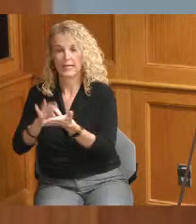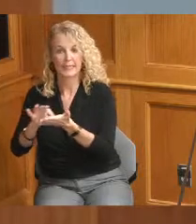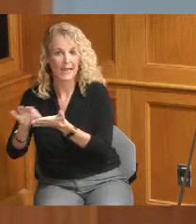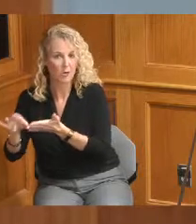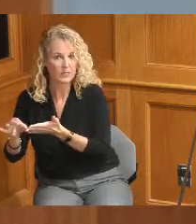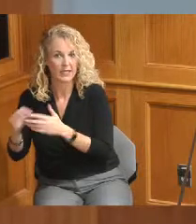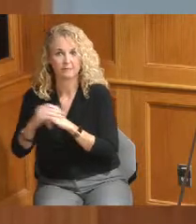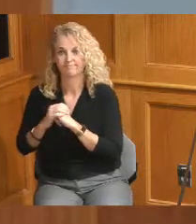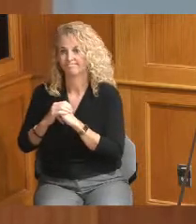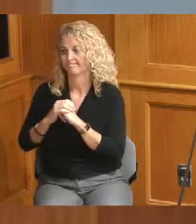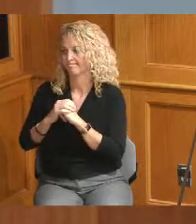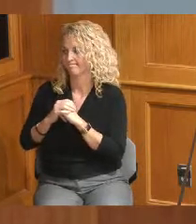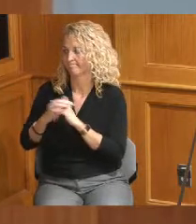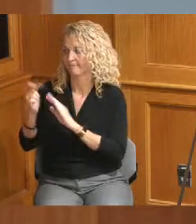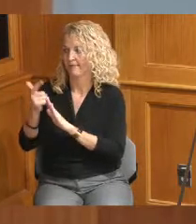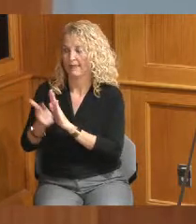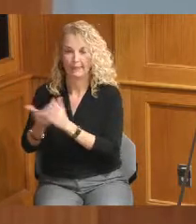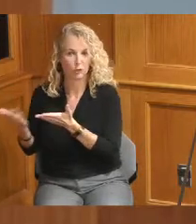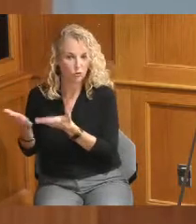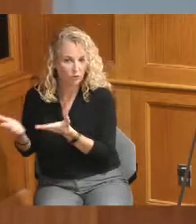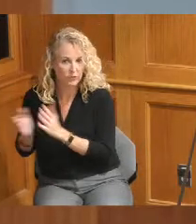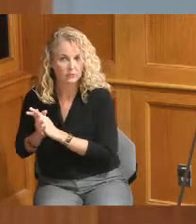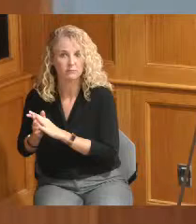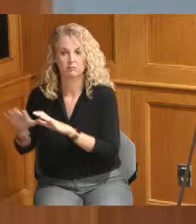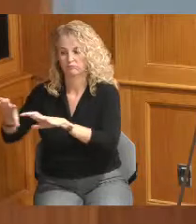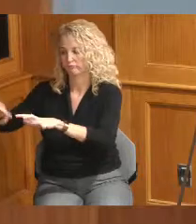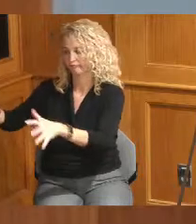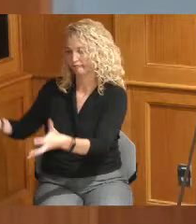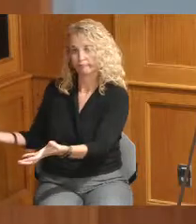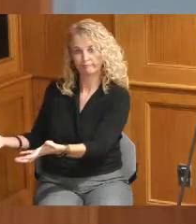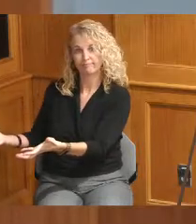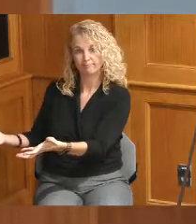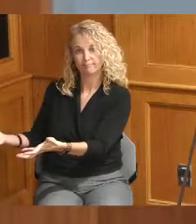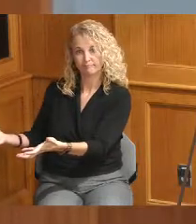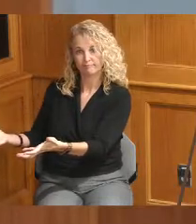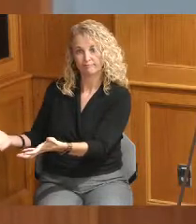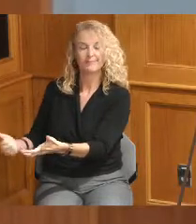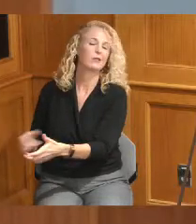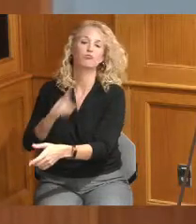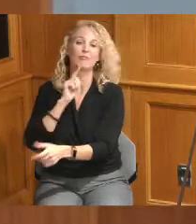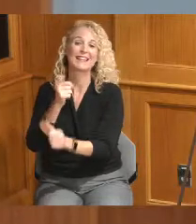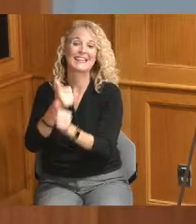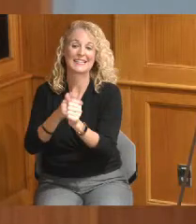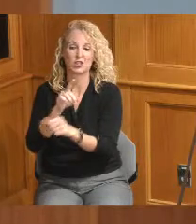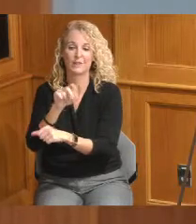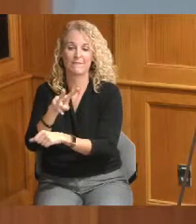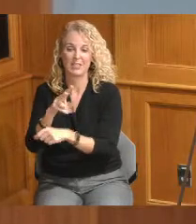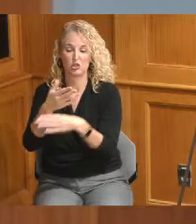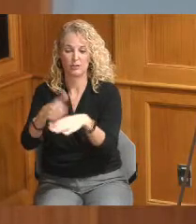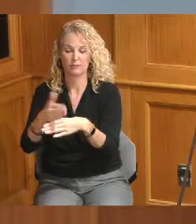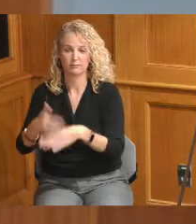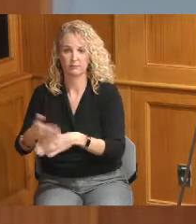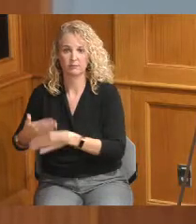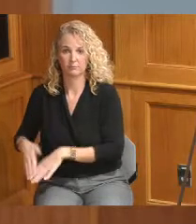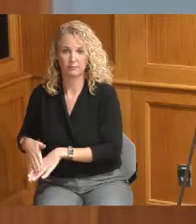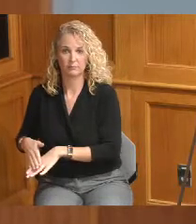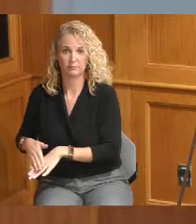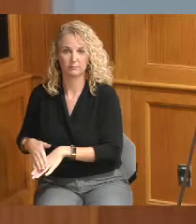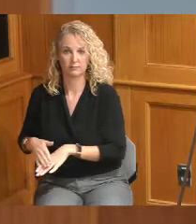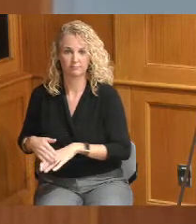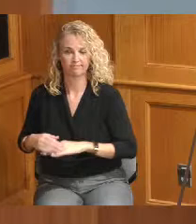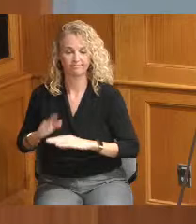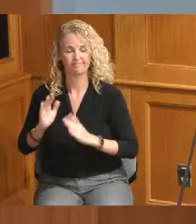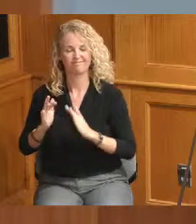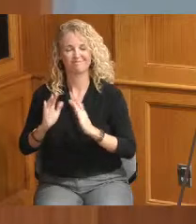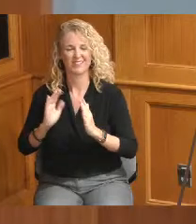accounting and even legal services. So we have a lot of those non-personnel costs by division, and they're broken down in a bit more